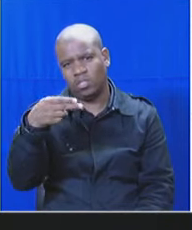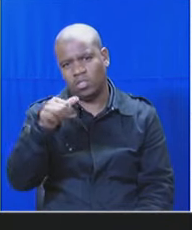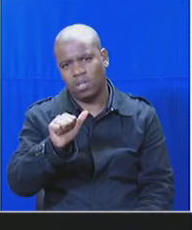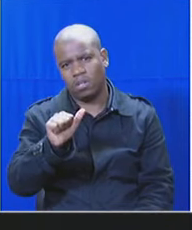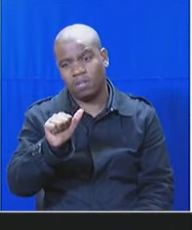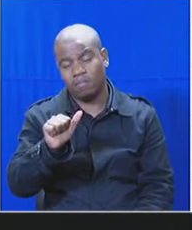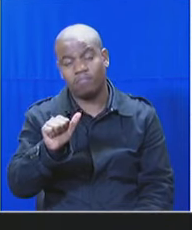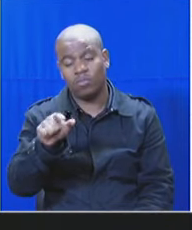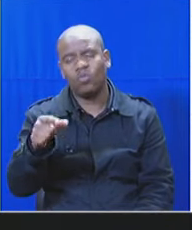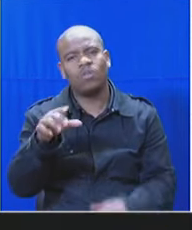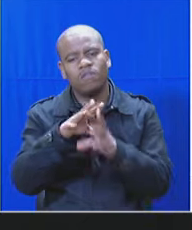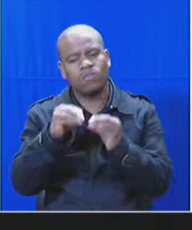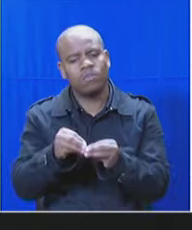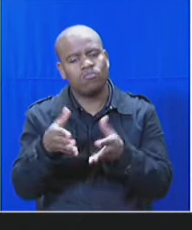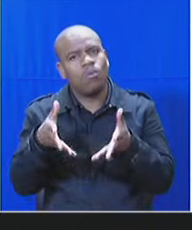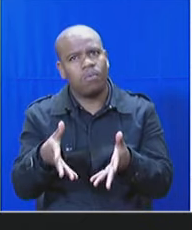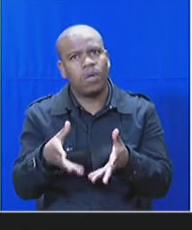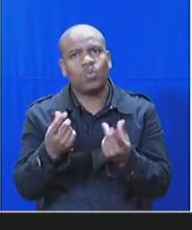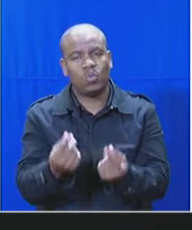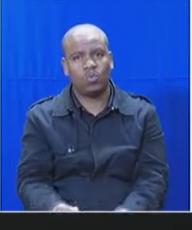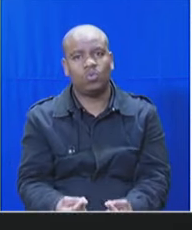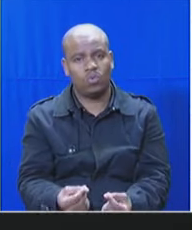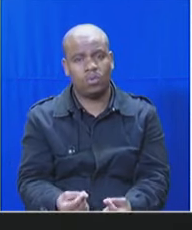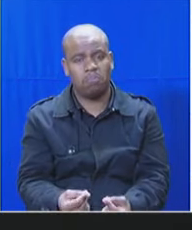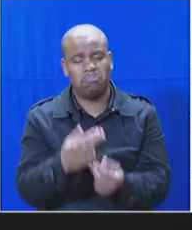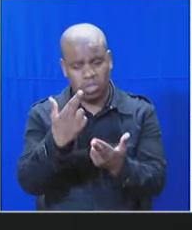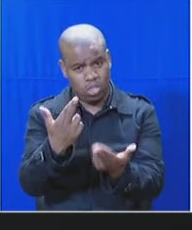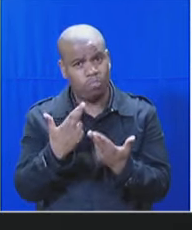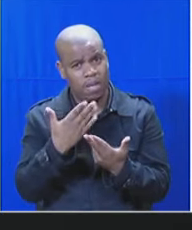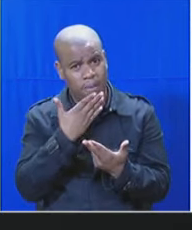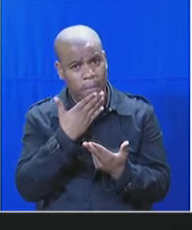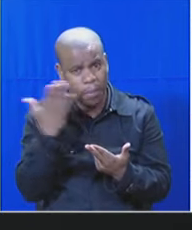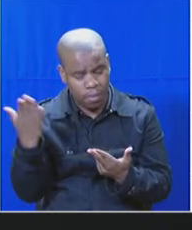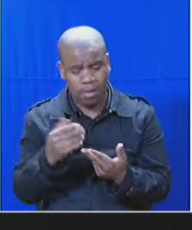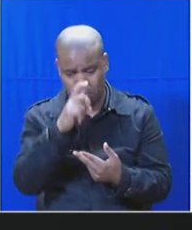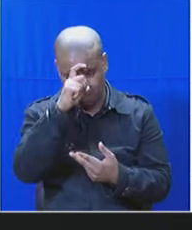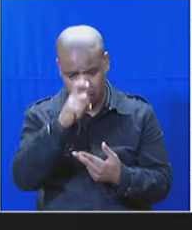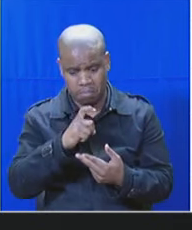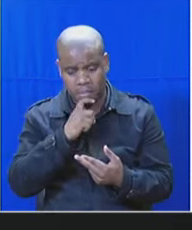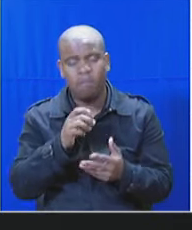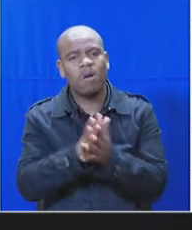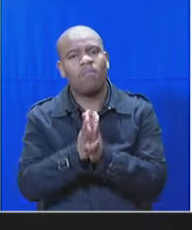was disrespectful, and was degrading to the decorum of this house.